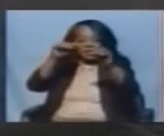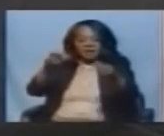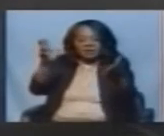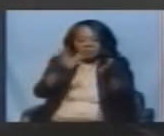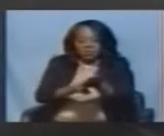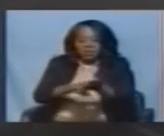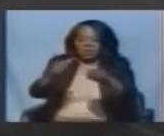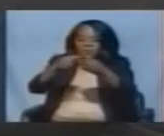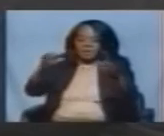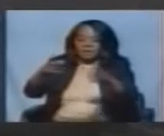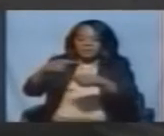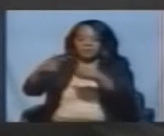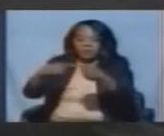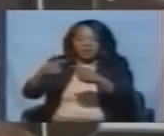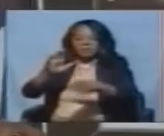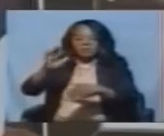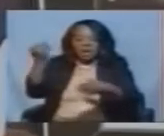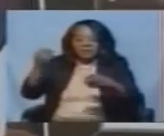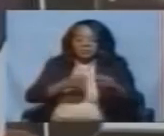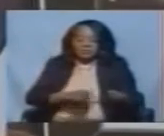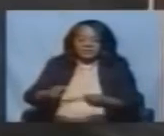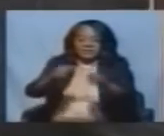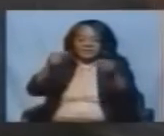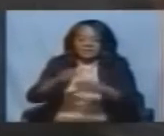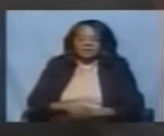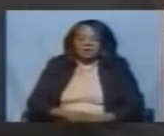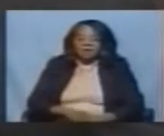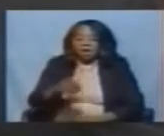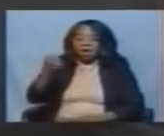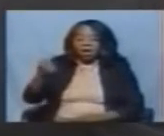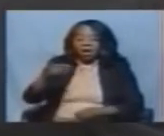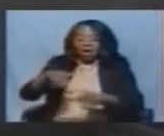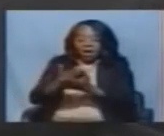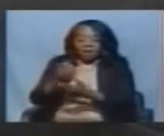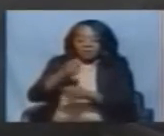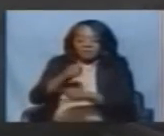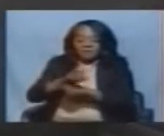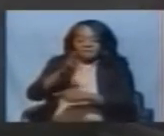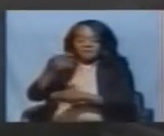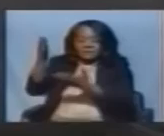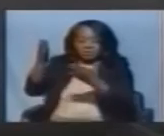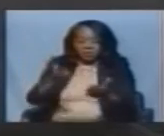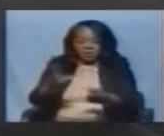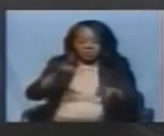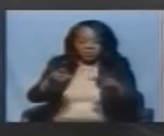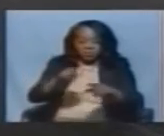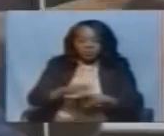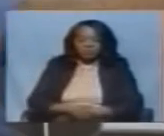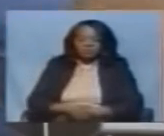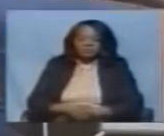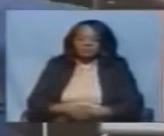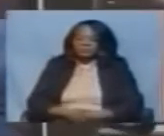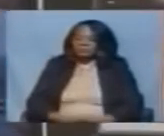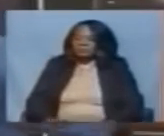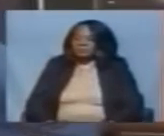it going back to the, you know, to the system. So one of the things that we are doing, Grevazio, is also bringing the e-procurement. That's going to deal with most of these issues. Mr.